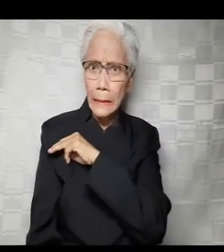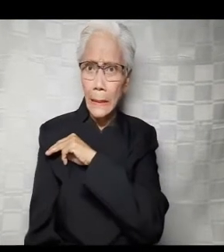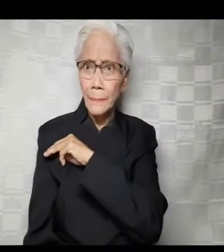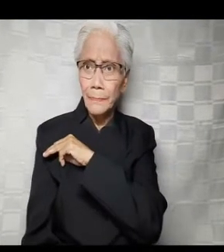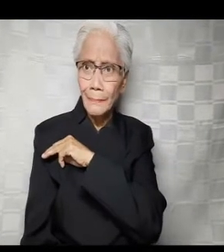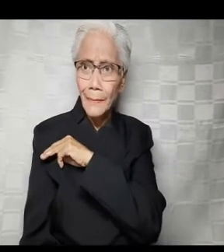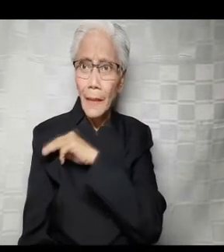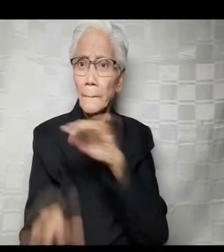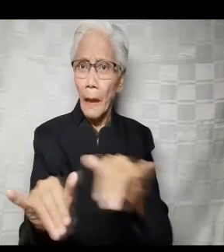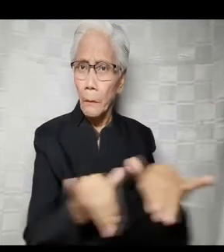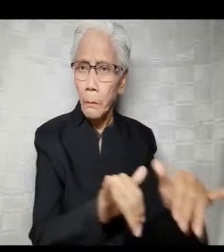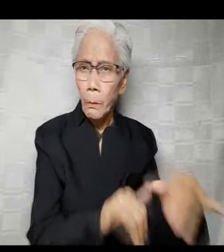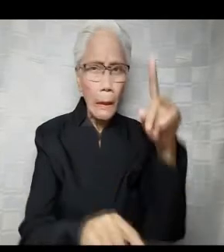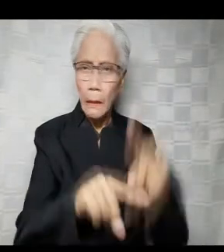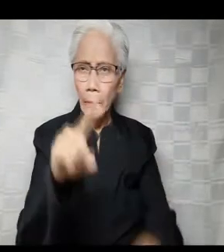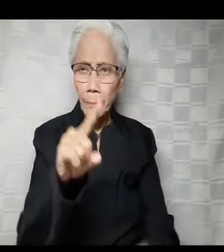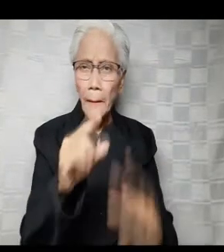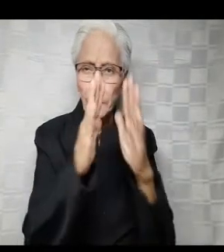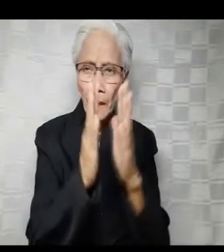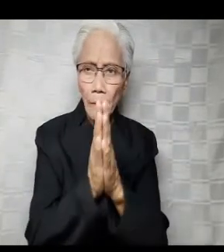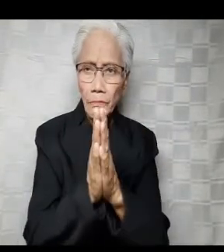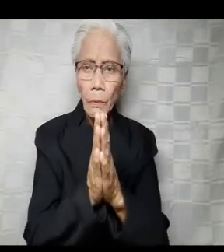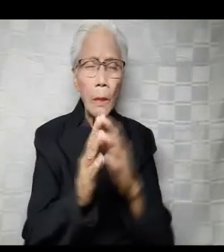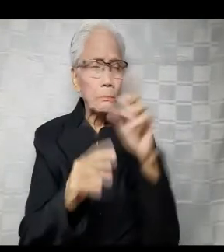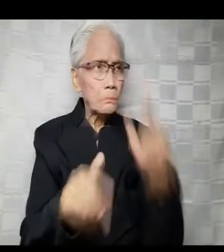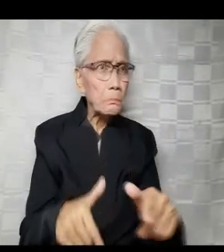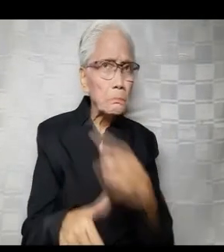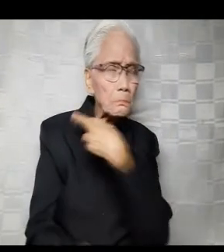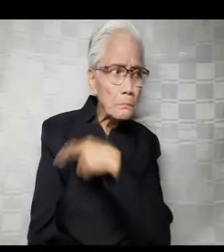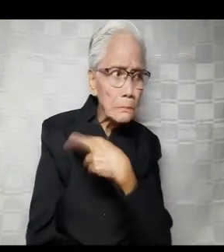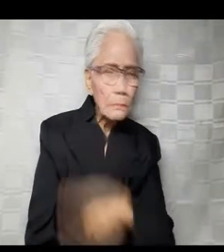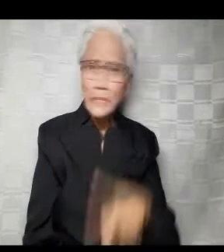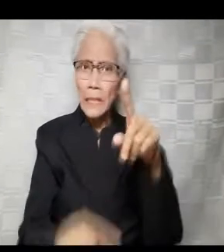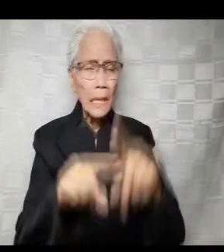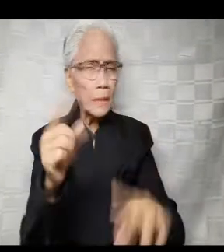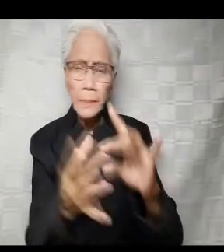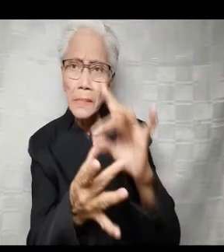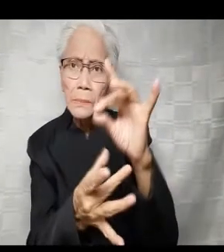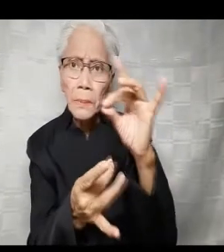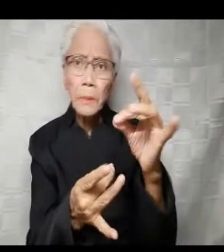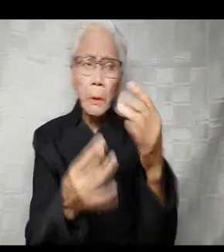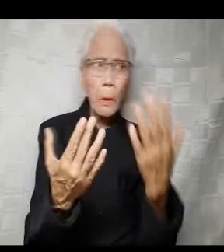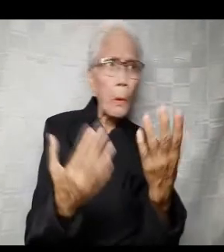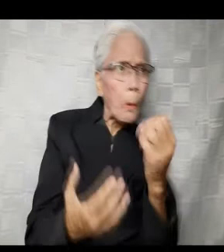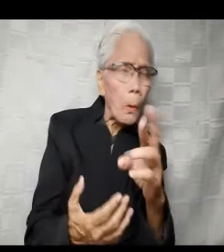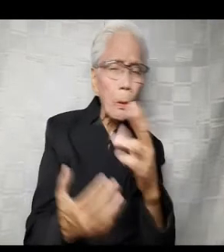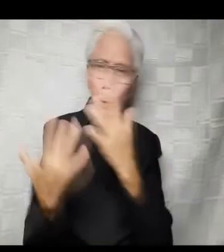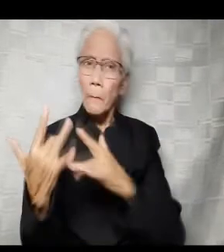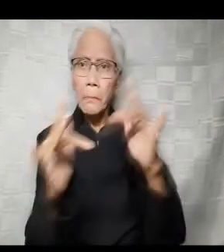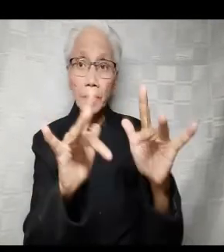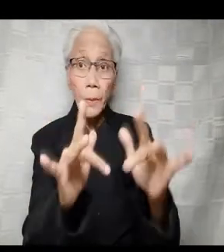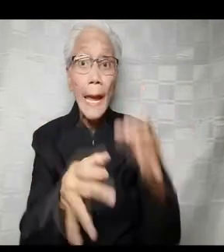morally upright. You cannot be prayerful and religious. You cannot be spiritual or claim to